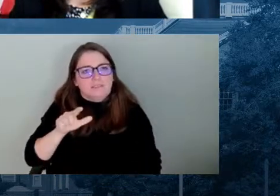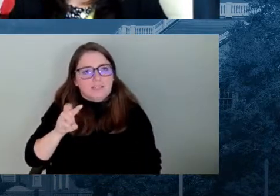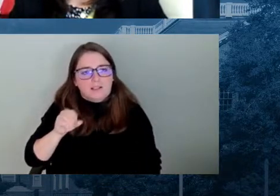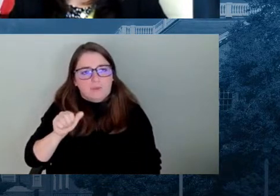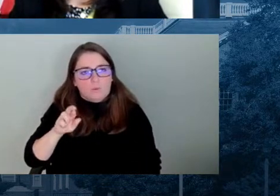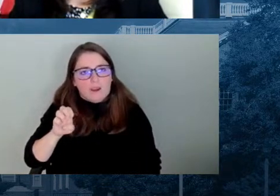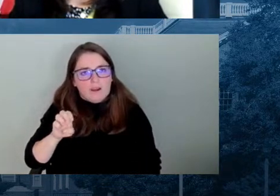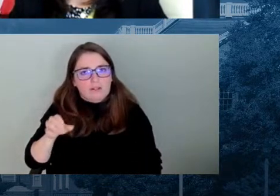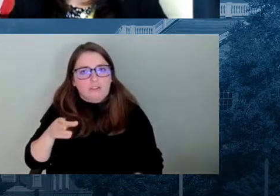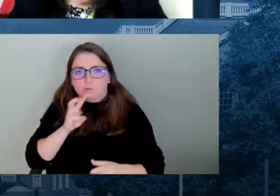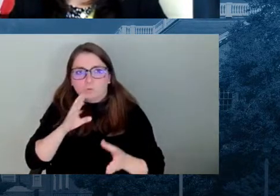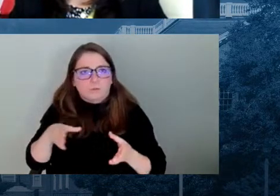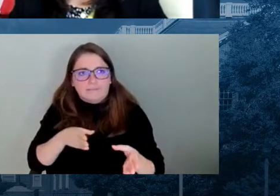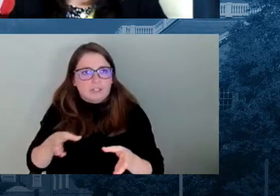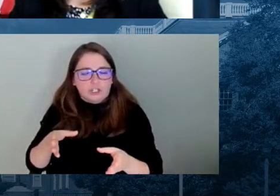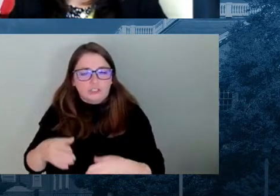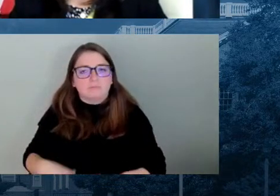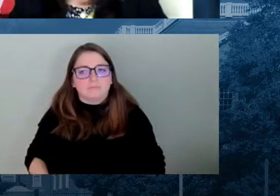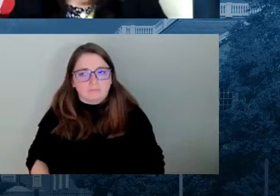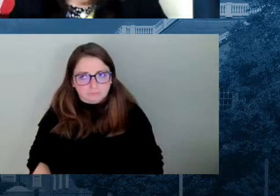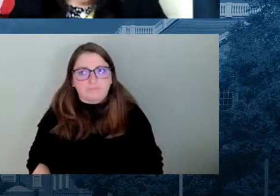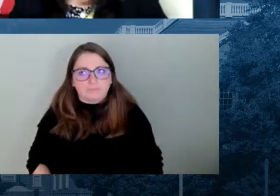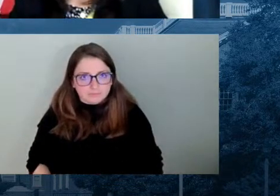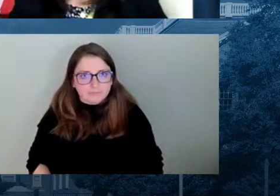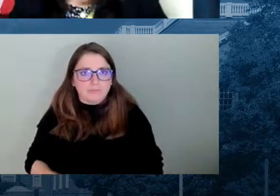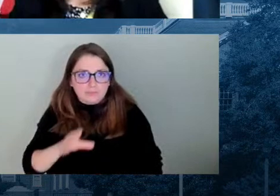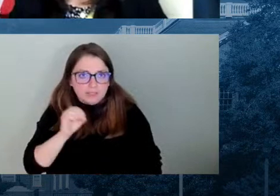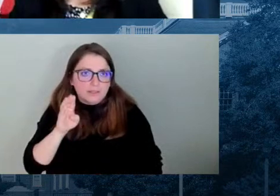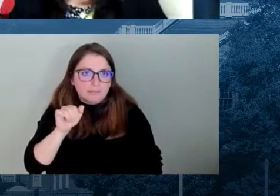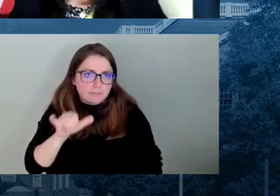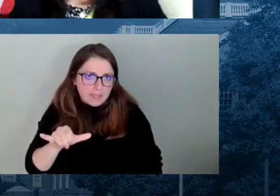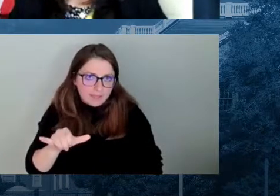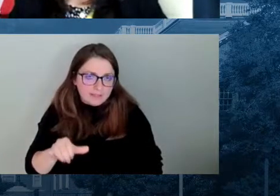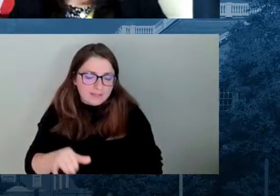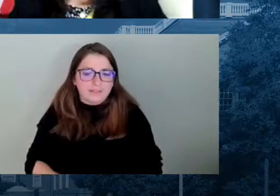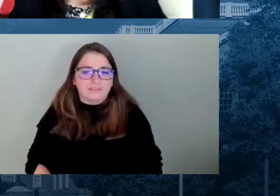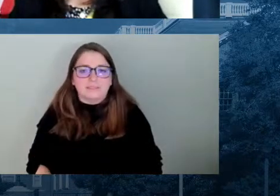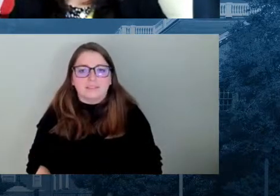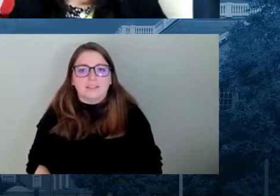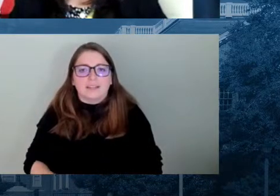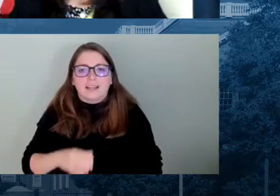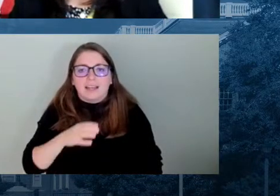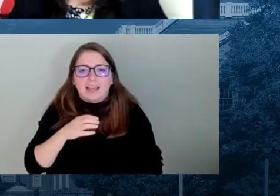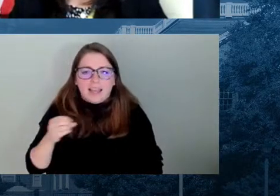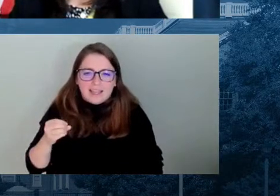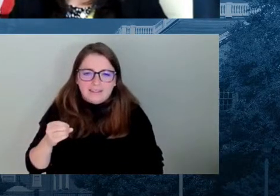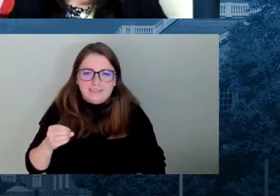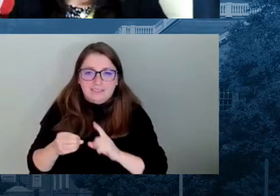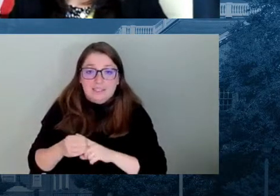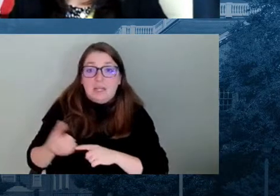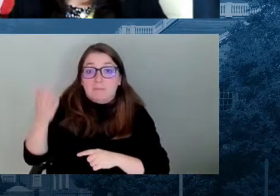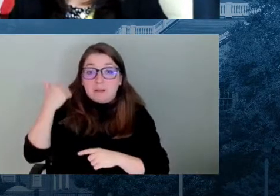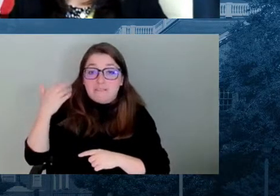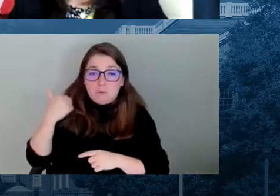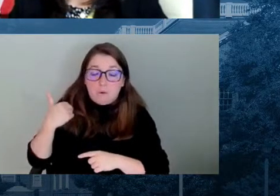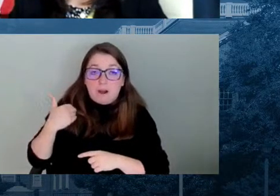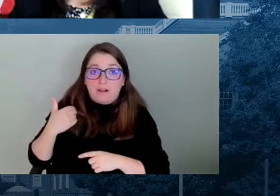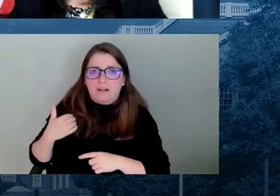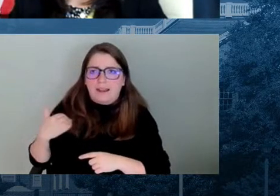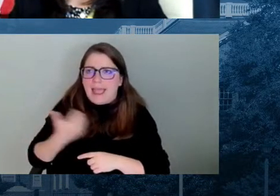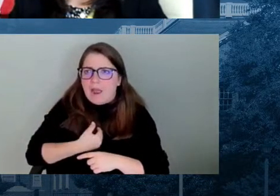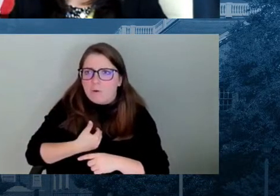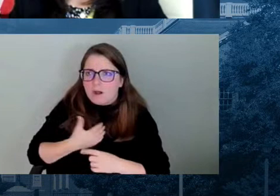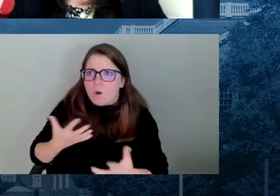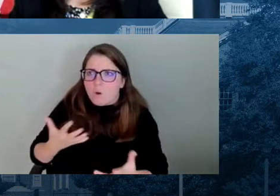and historically, that interest has turned into competition. And so we're trying to find a